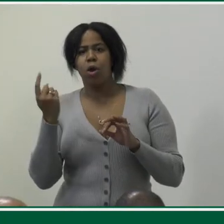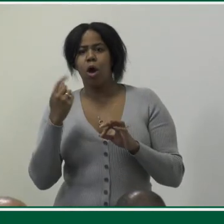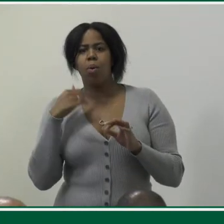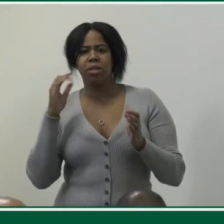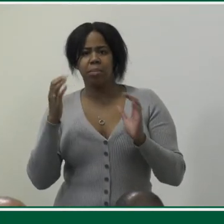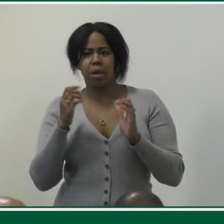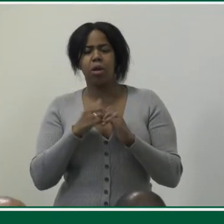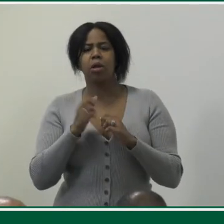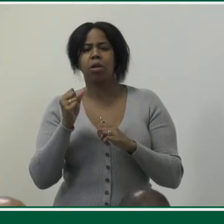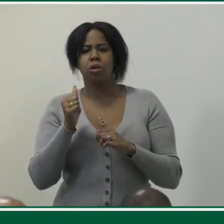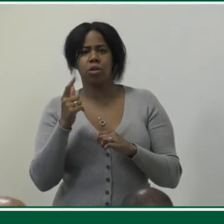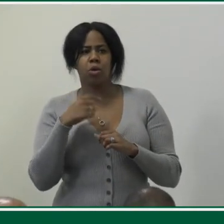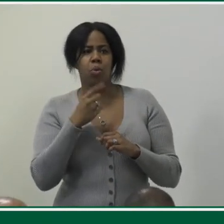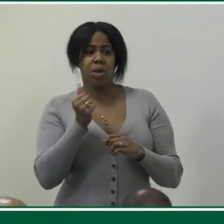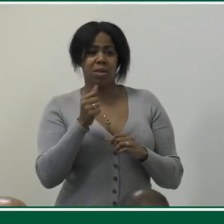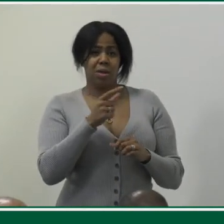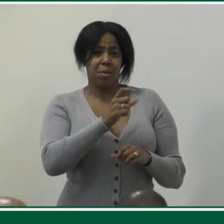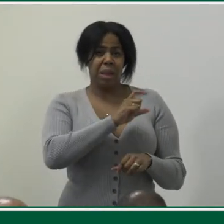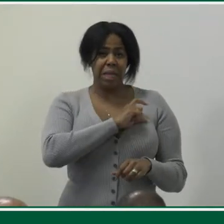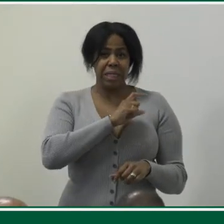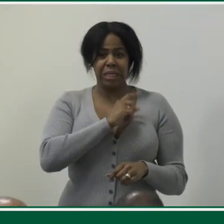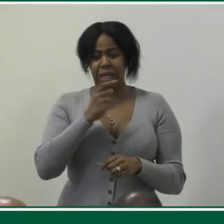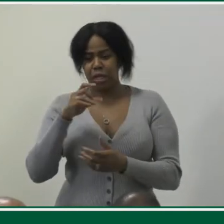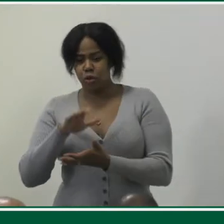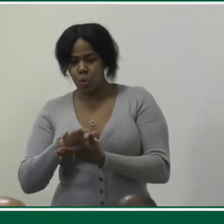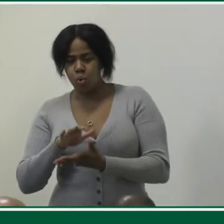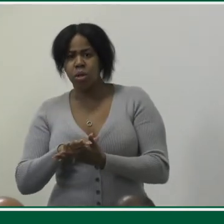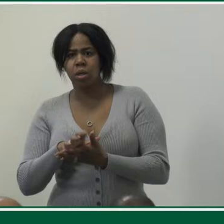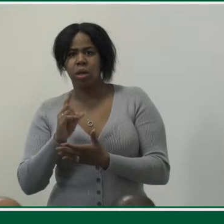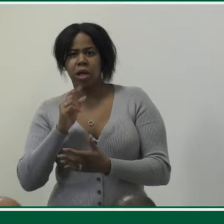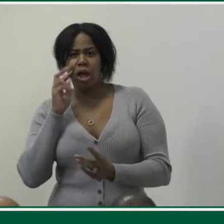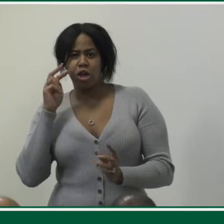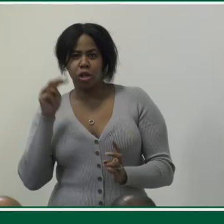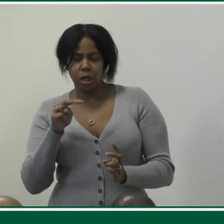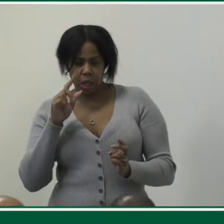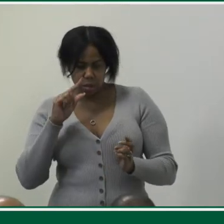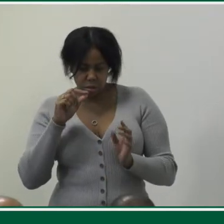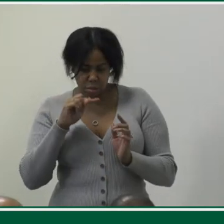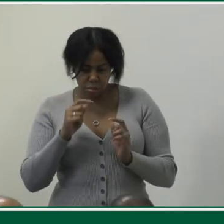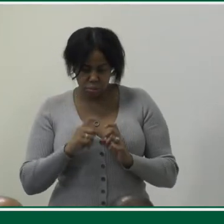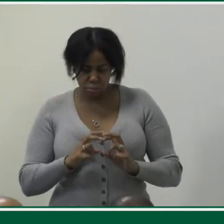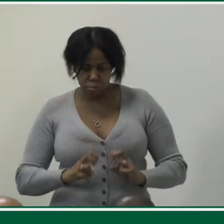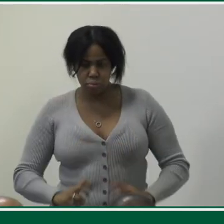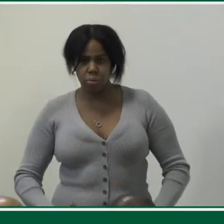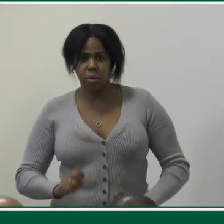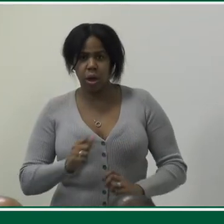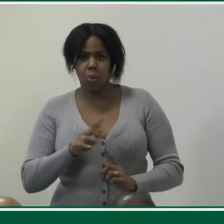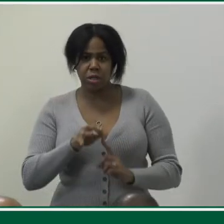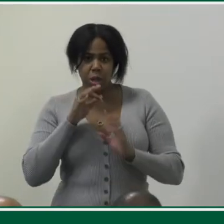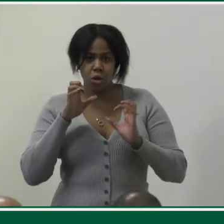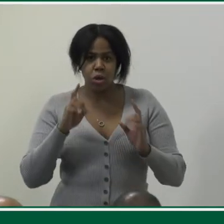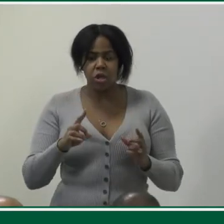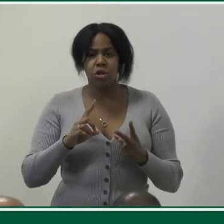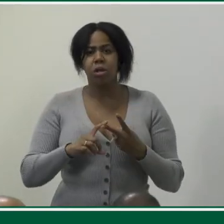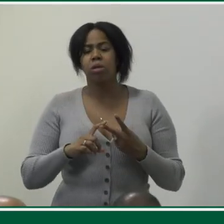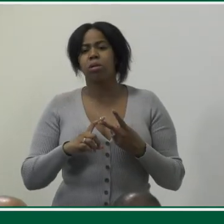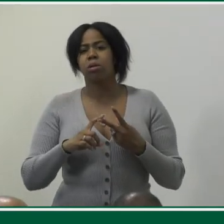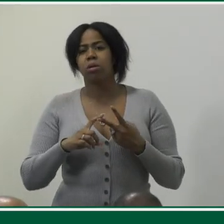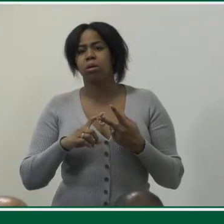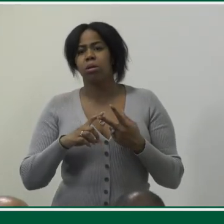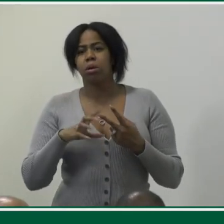comparisons between what happens in policing and what happens in schooling, looking particularly at overplacement in special education